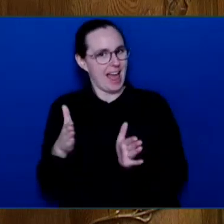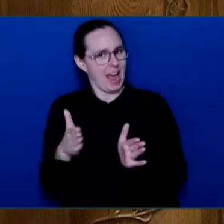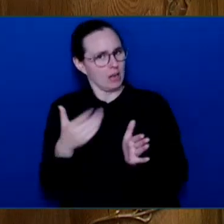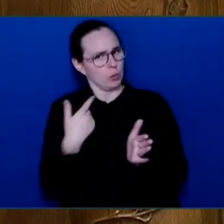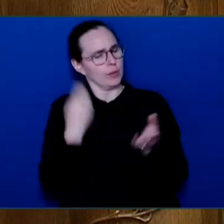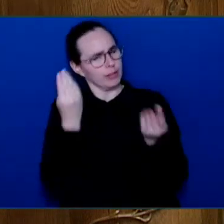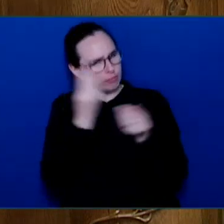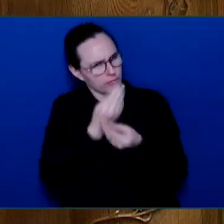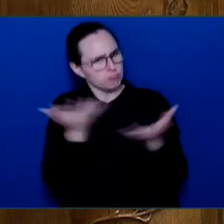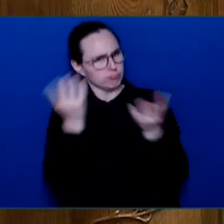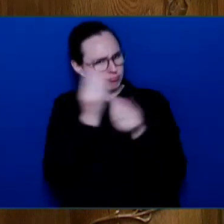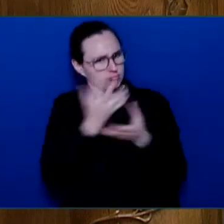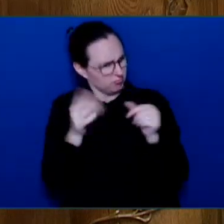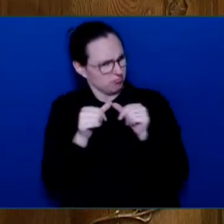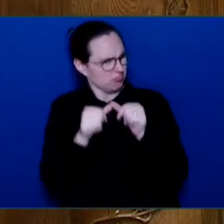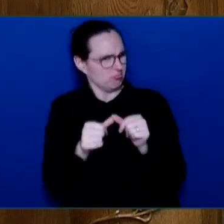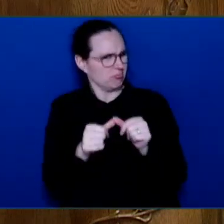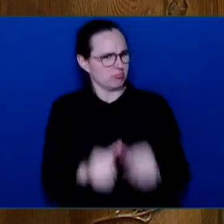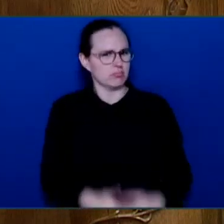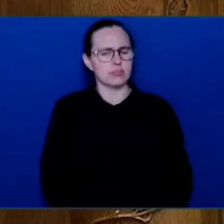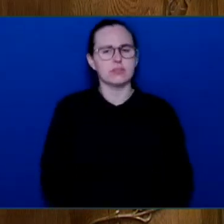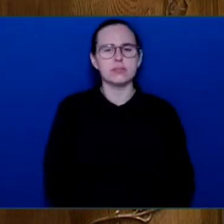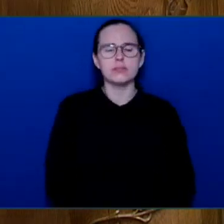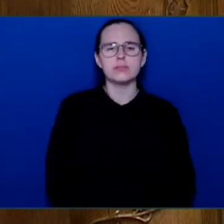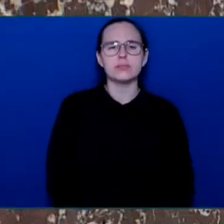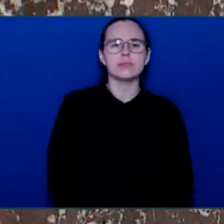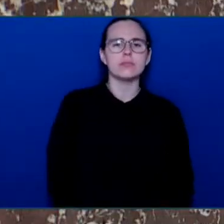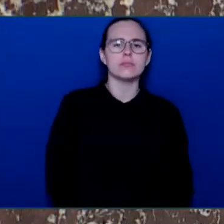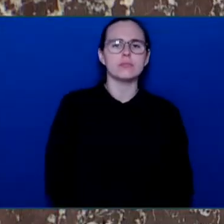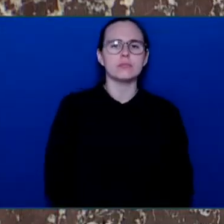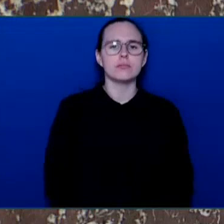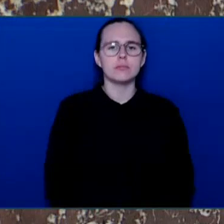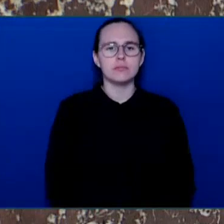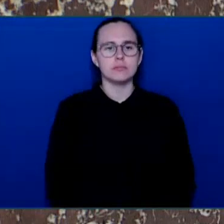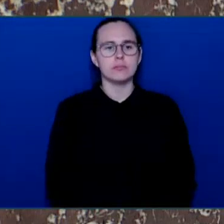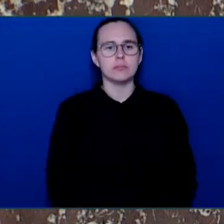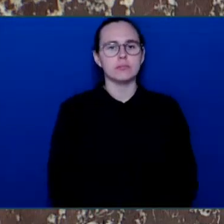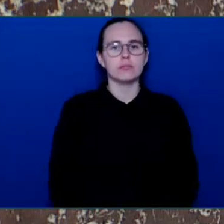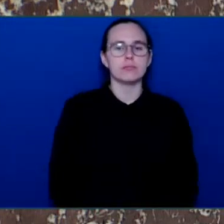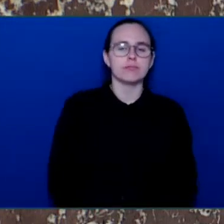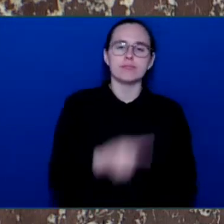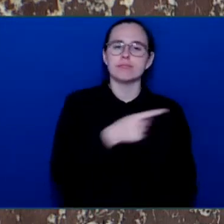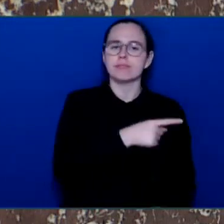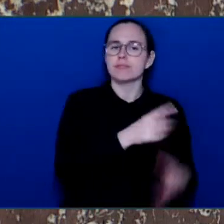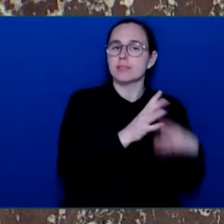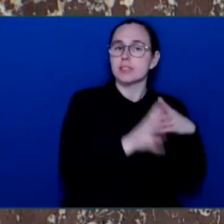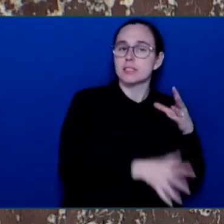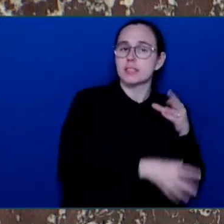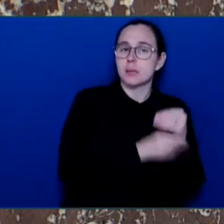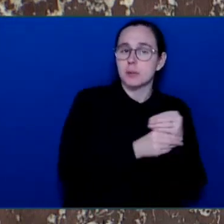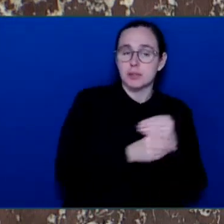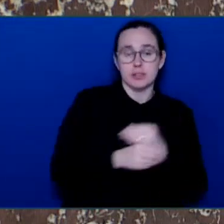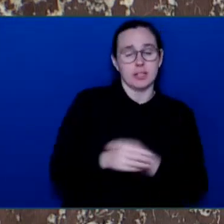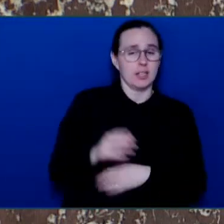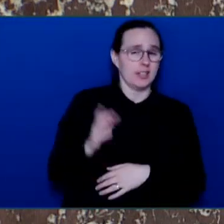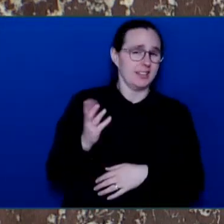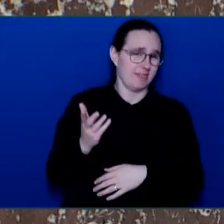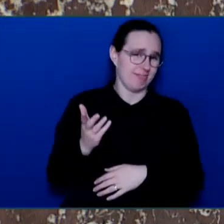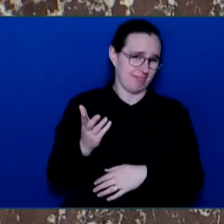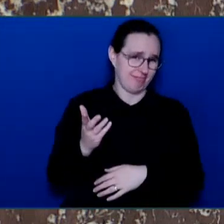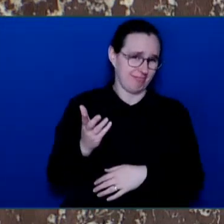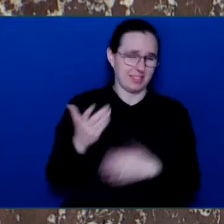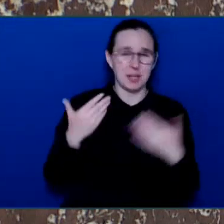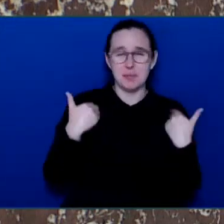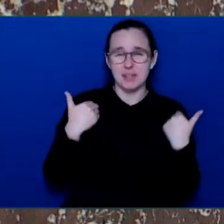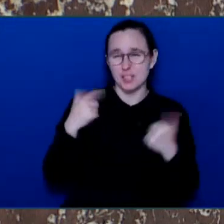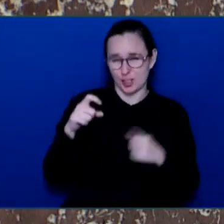Kamloops North Thompson supplemental. Well, the minister might want to watch his own commercials, because it certainly does not point out that Clean BC has missed every single